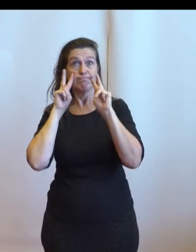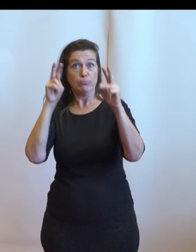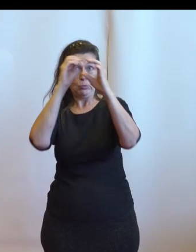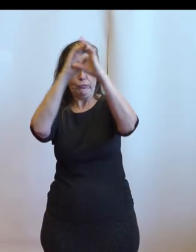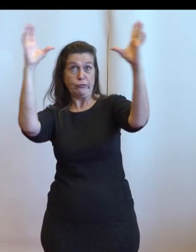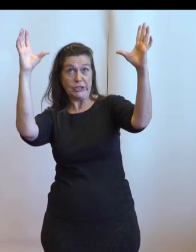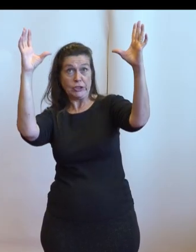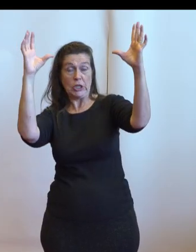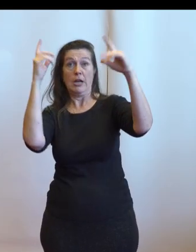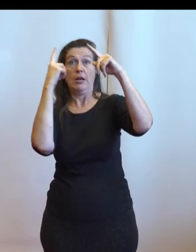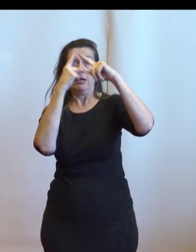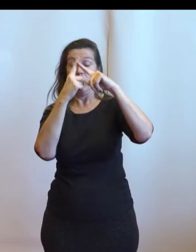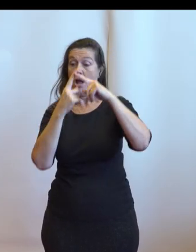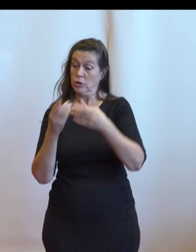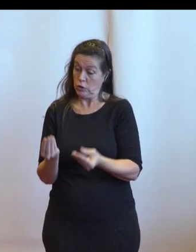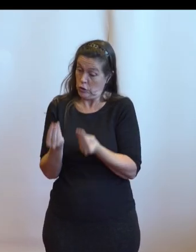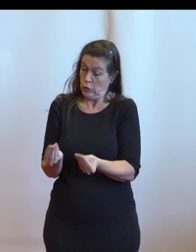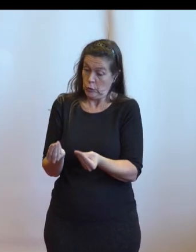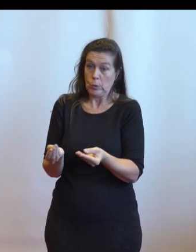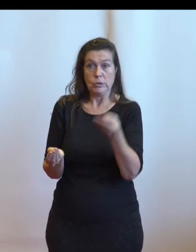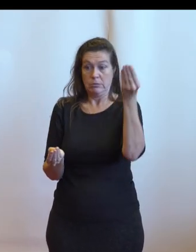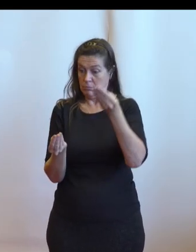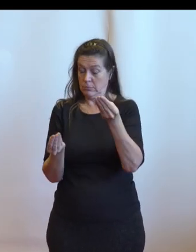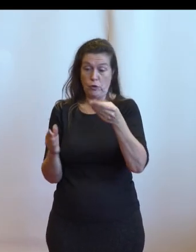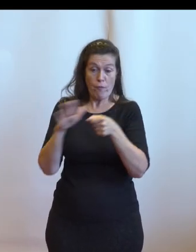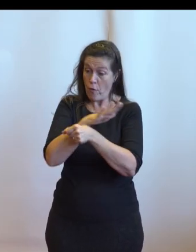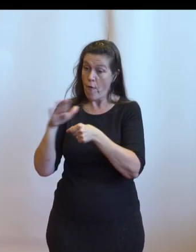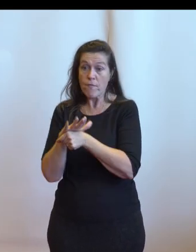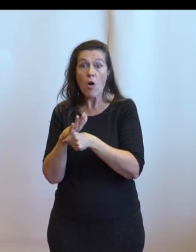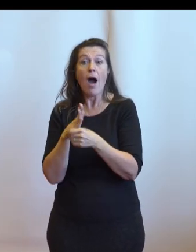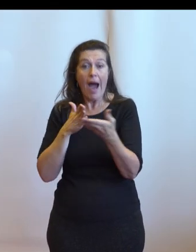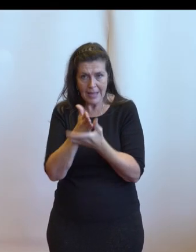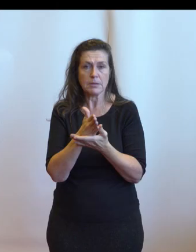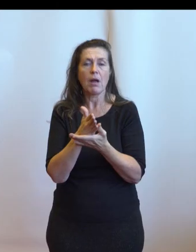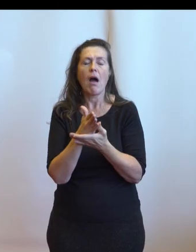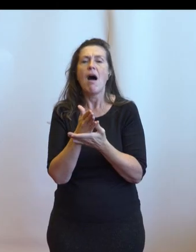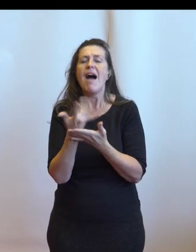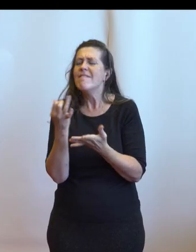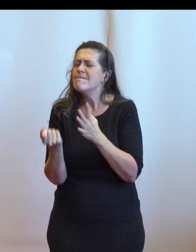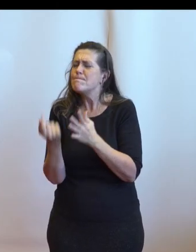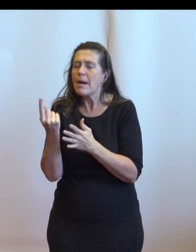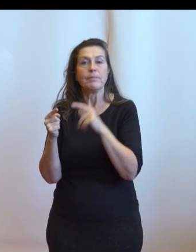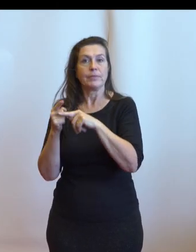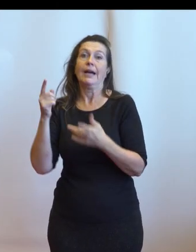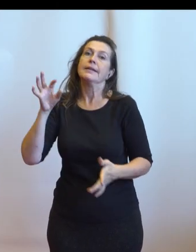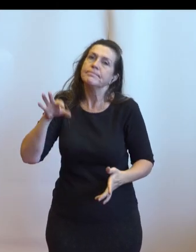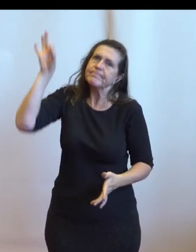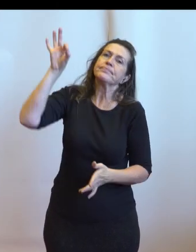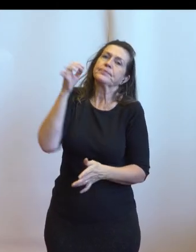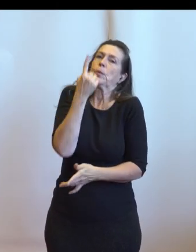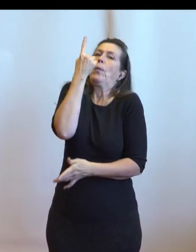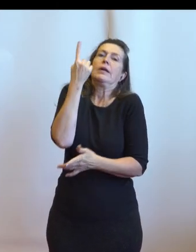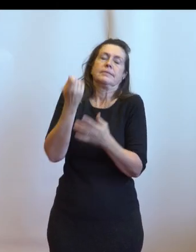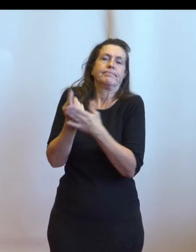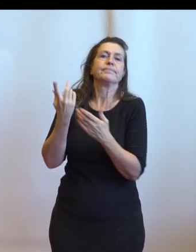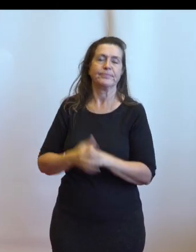good is fully accessible. Everything else is exception. So that's what we have been doing,